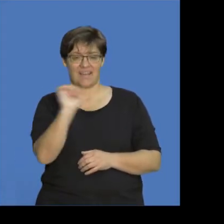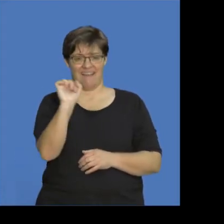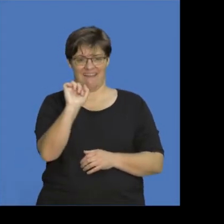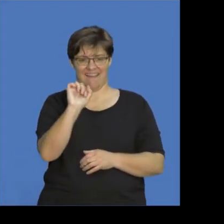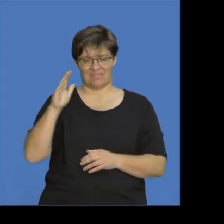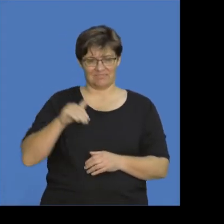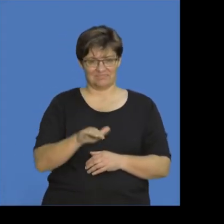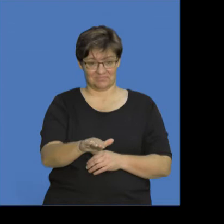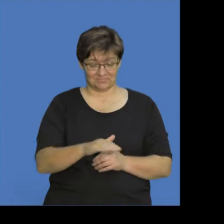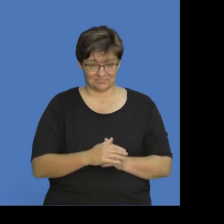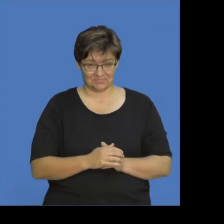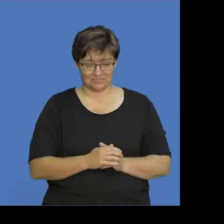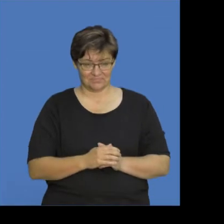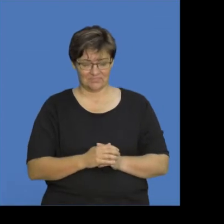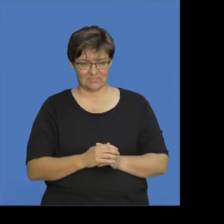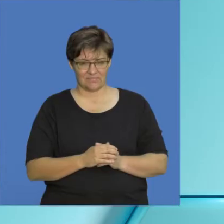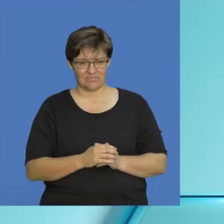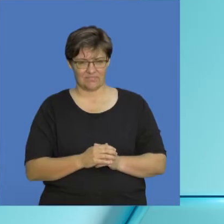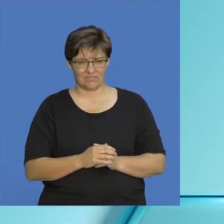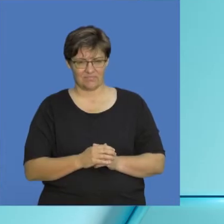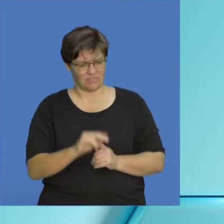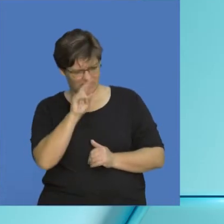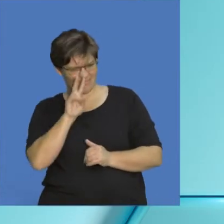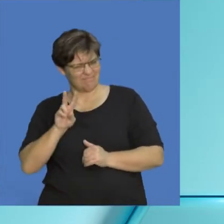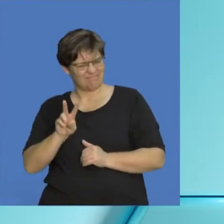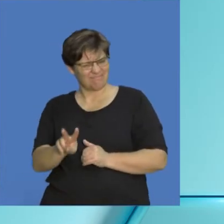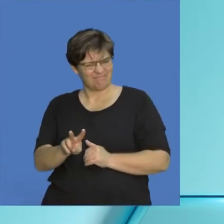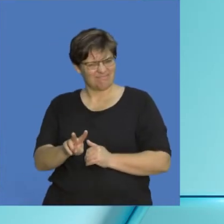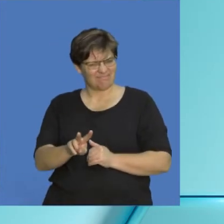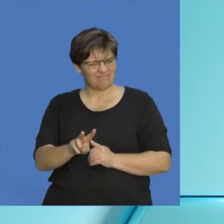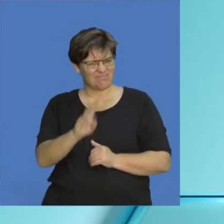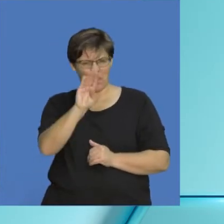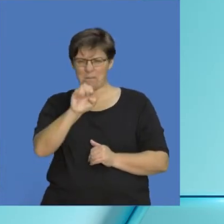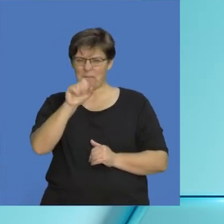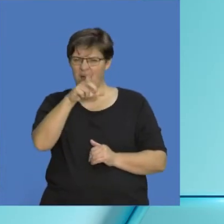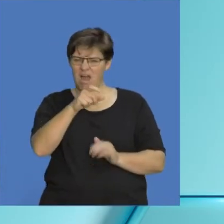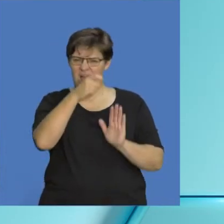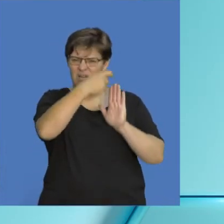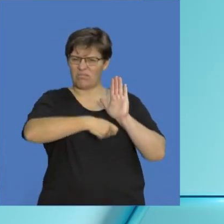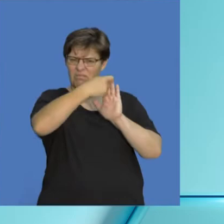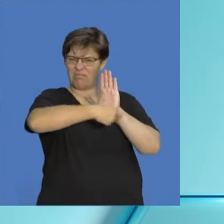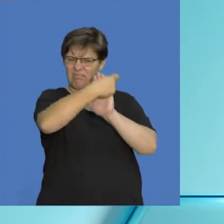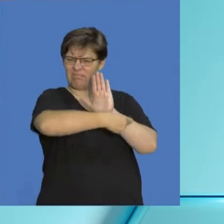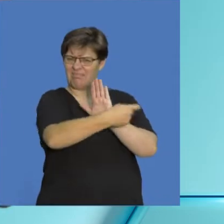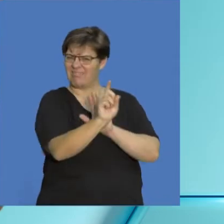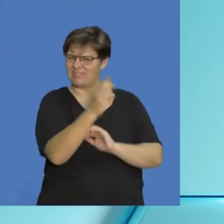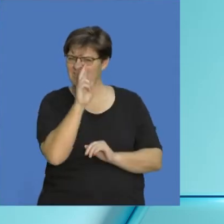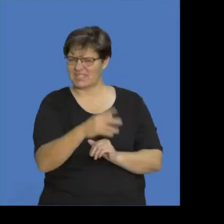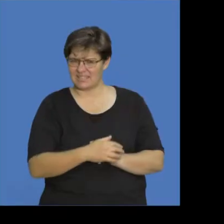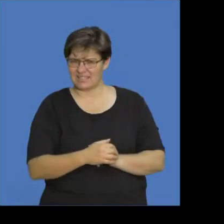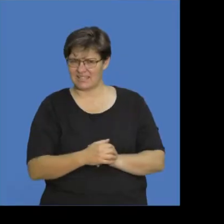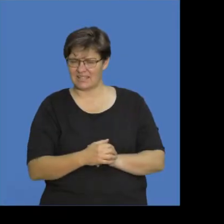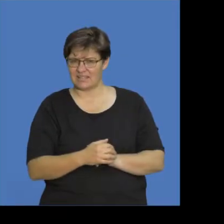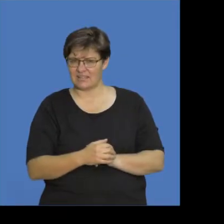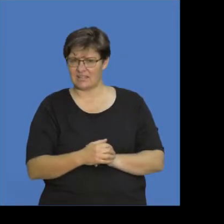use a car. Okay. What do you notice about this bar graph? Okay. So actually